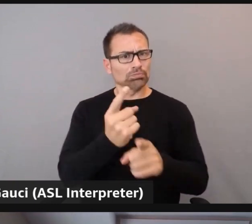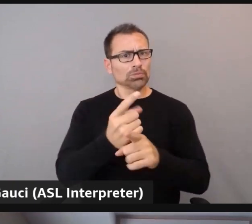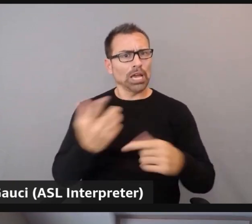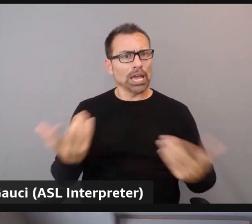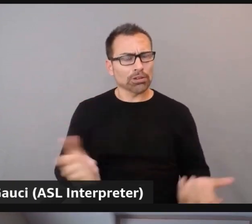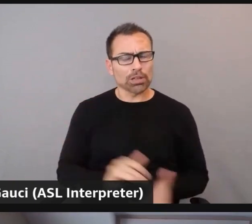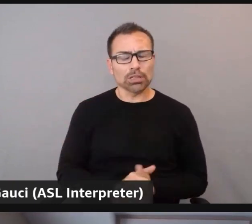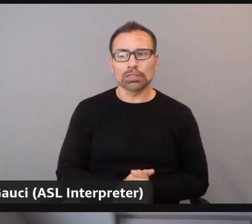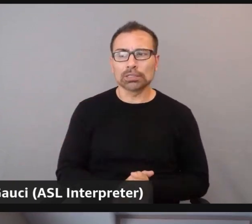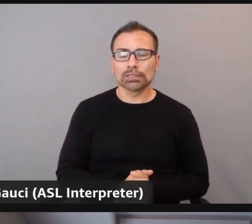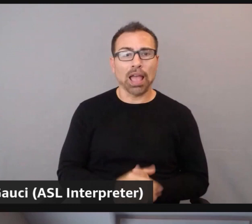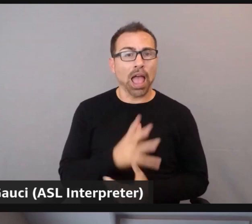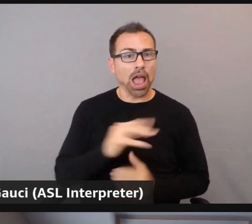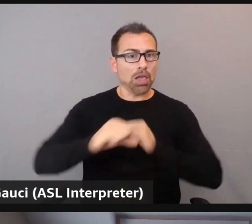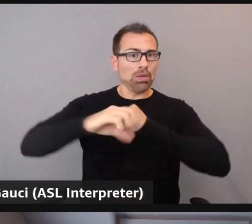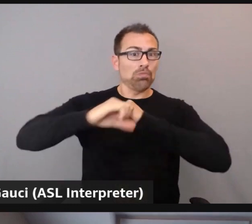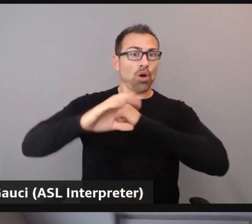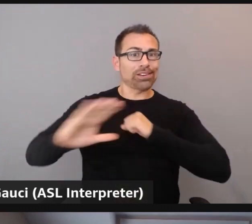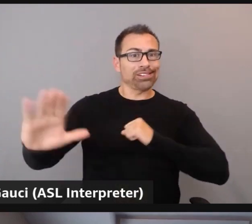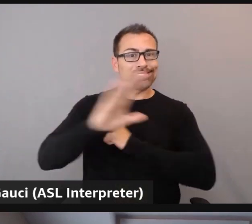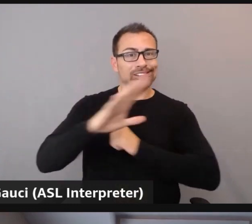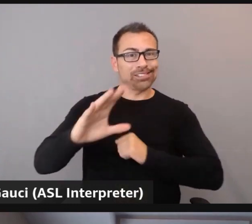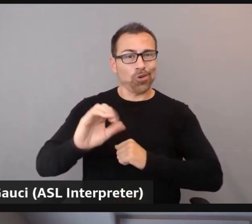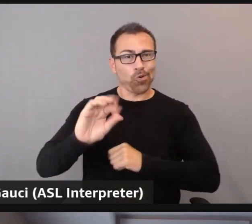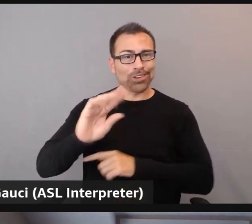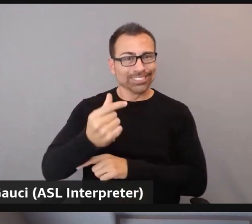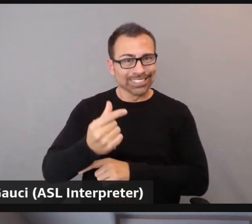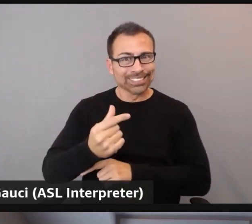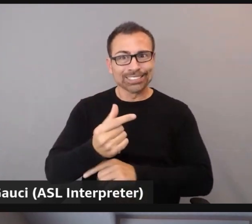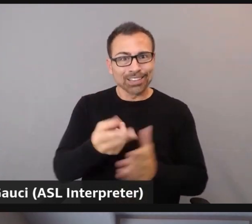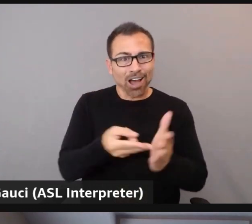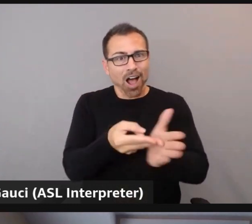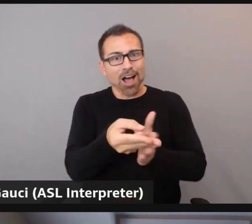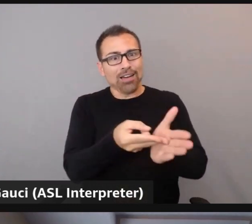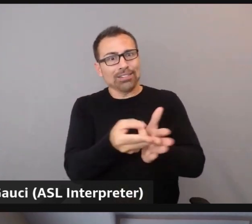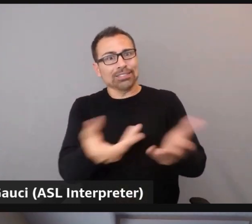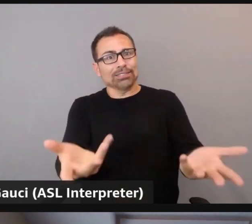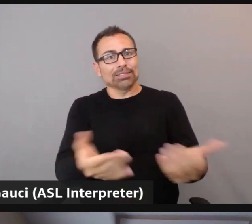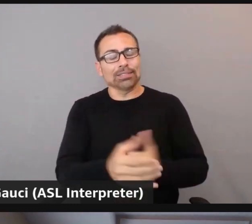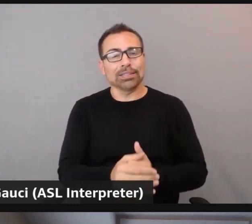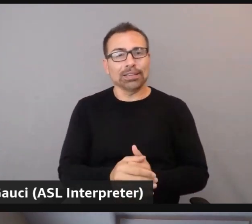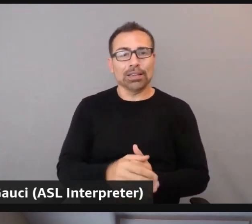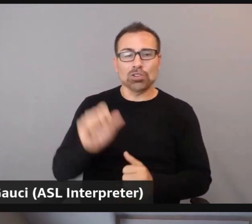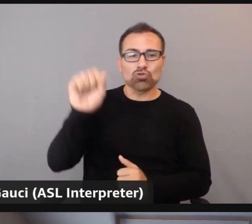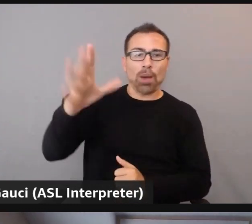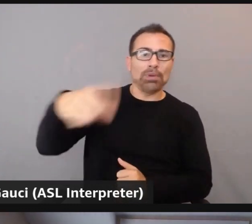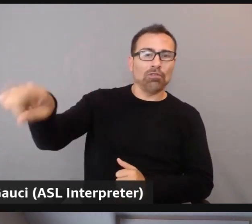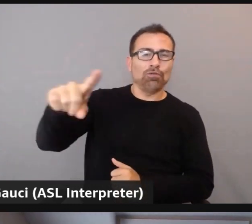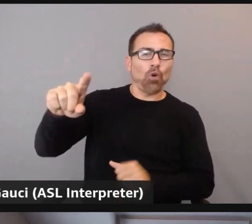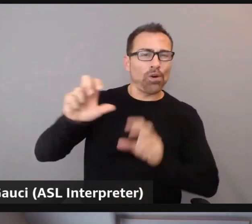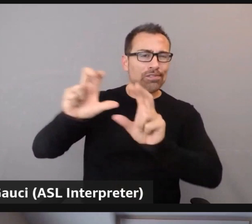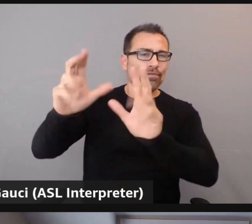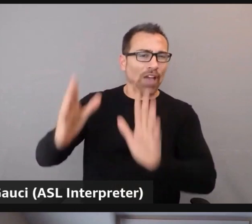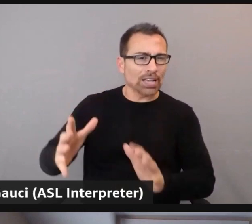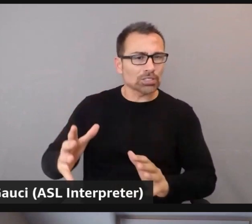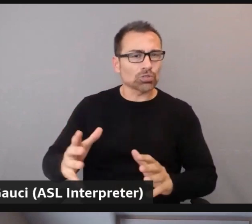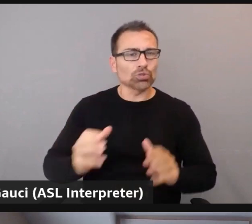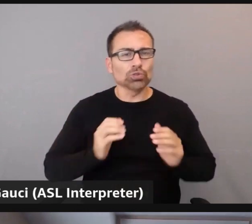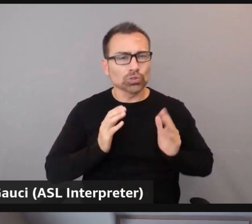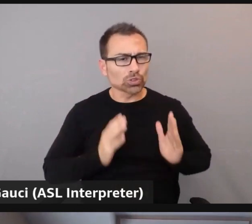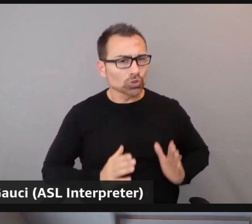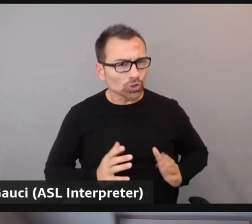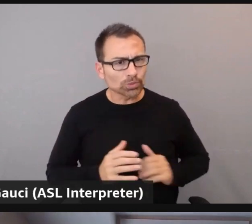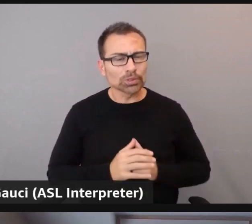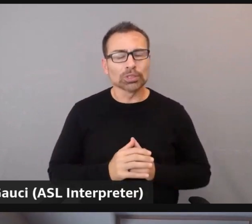they're marketing their organizations on this. They're putting this out there for investors, for consumers, for the end markets. And so I think that the